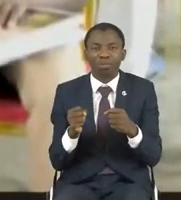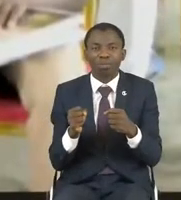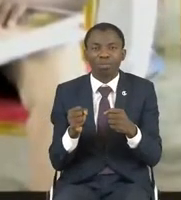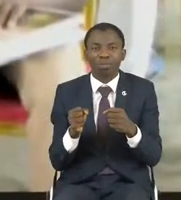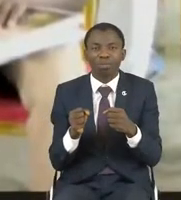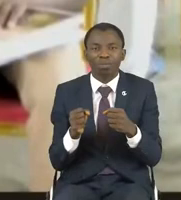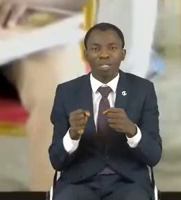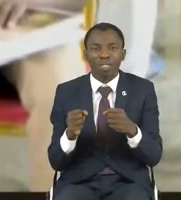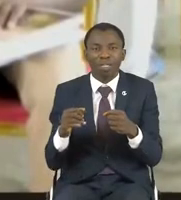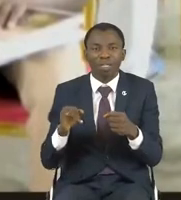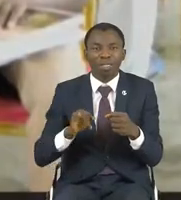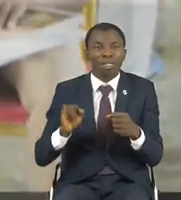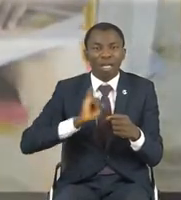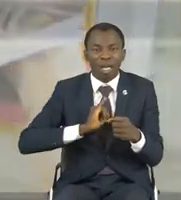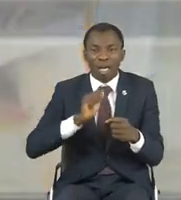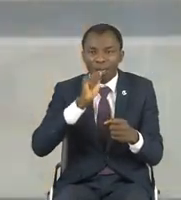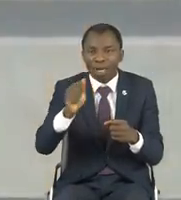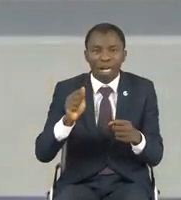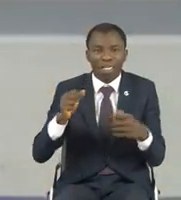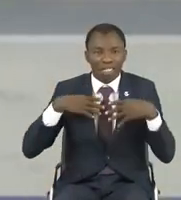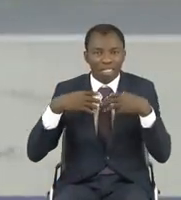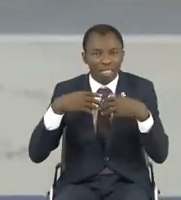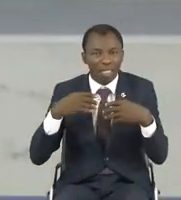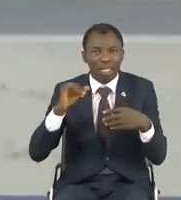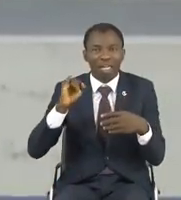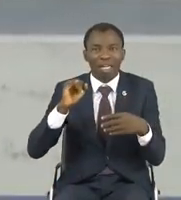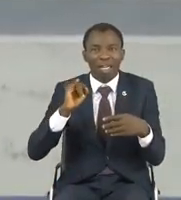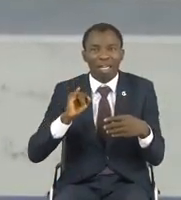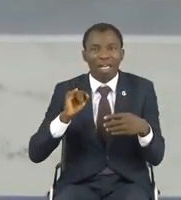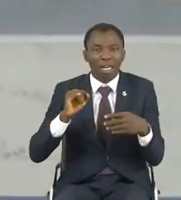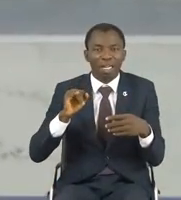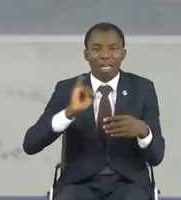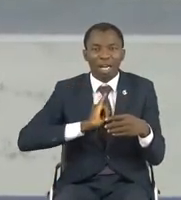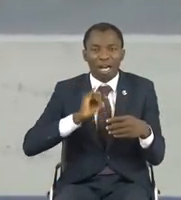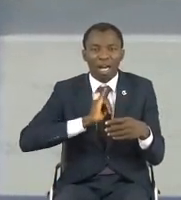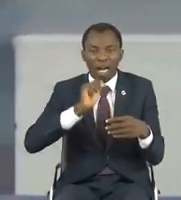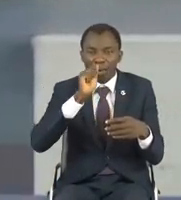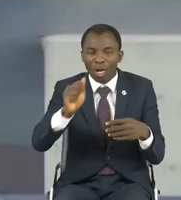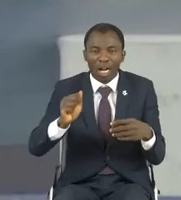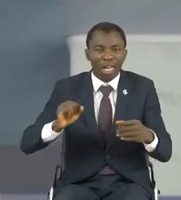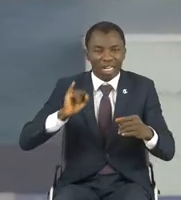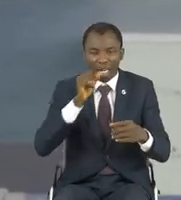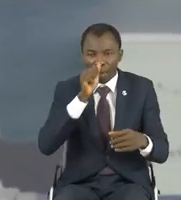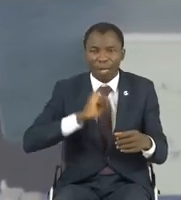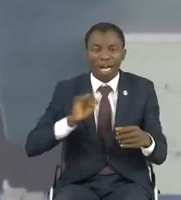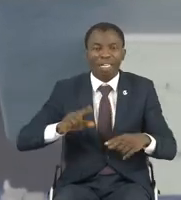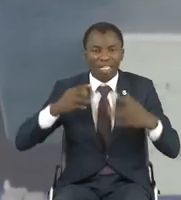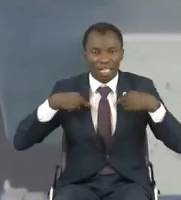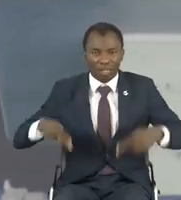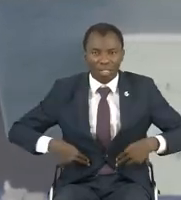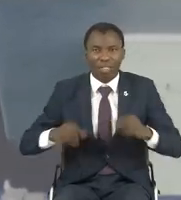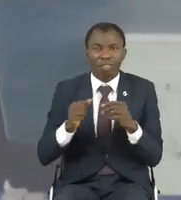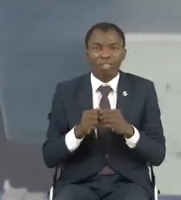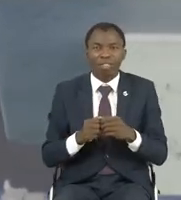Amen. Am I healthy? Yes. No, I'm asking for myself. Am I healthy? Yes. I'm your father